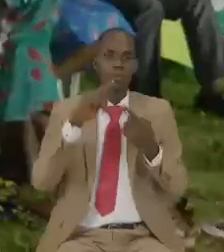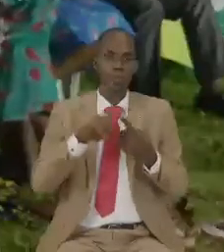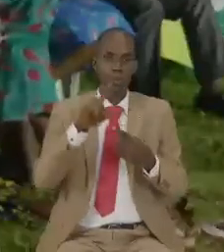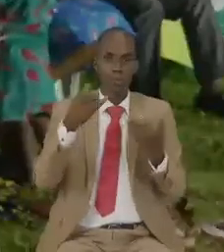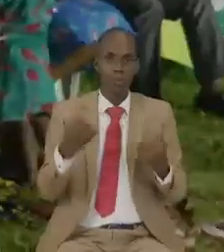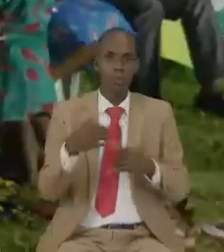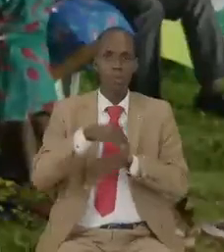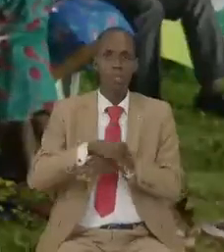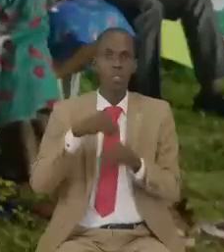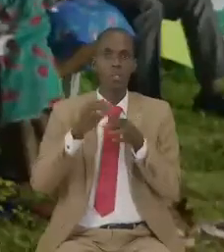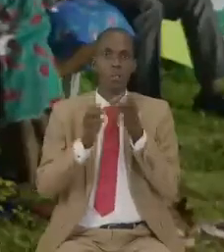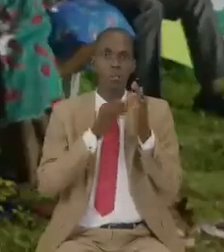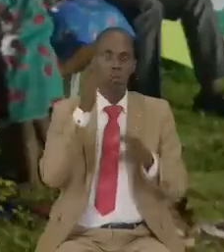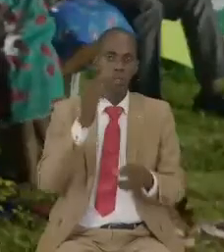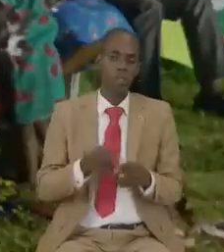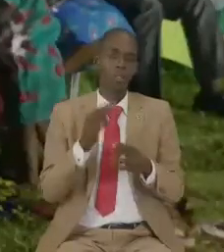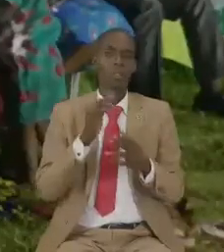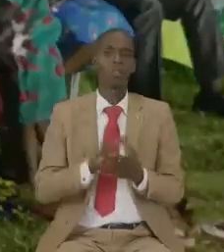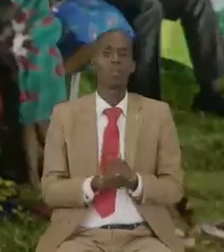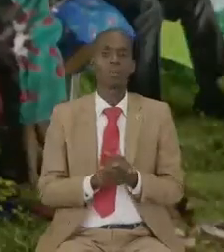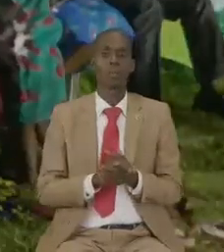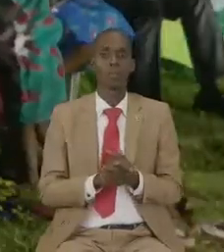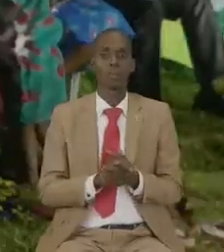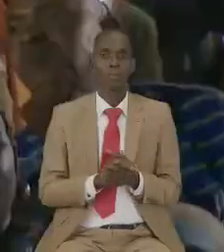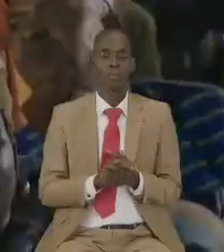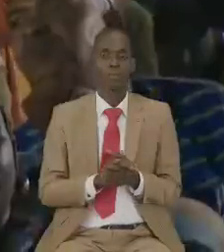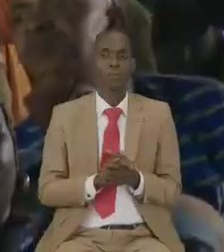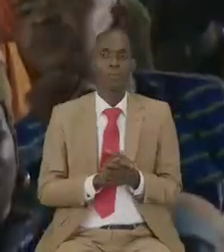in Jesus' name.